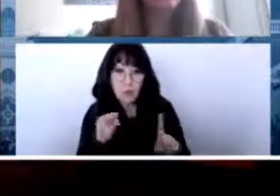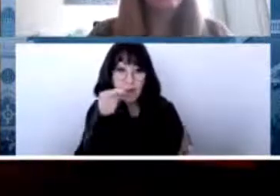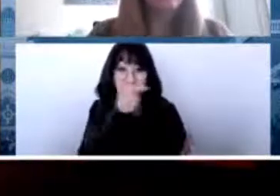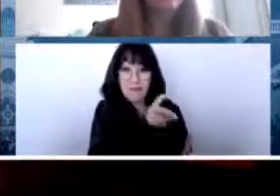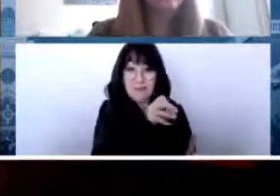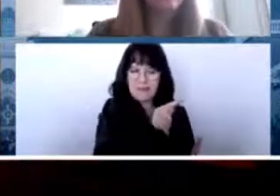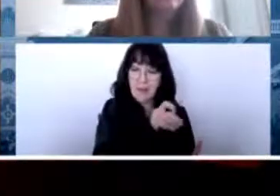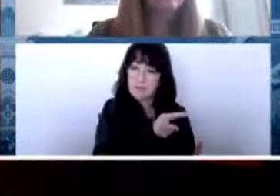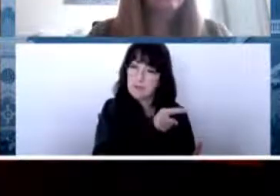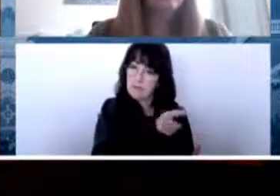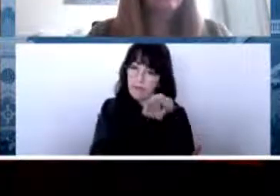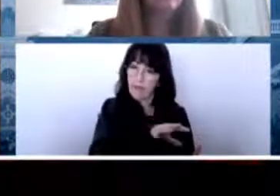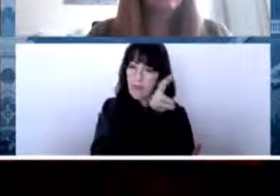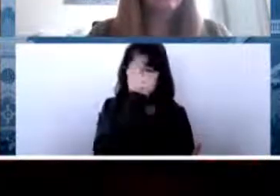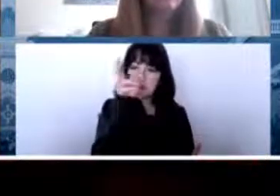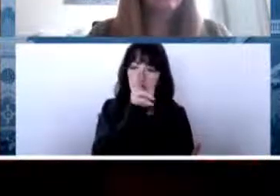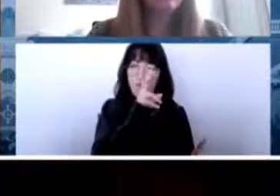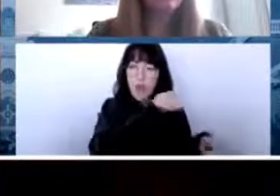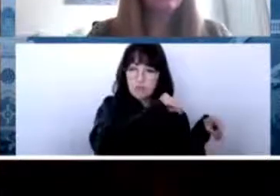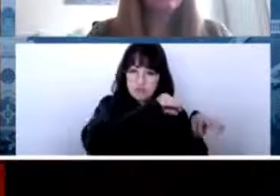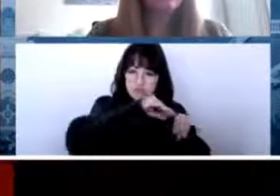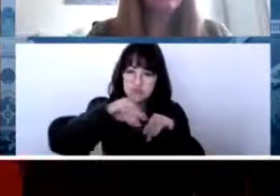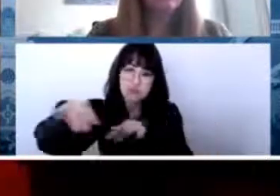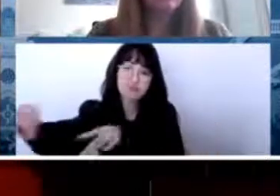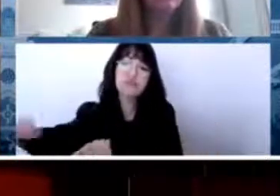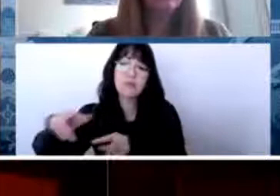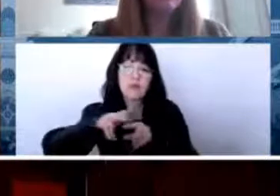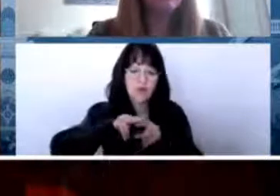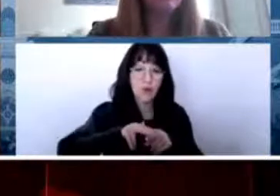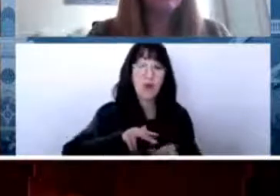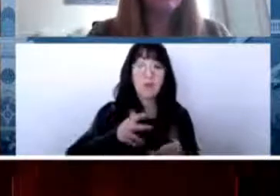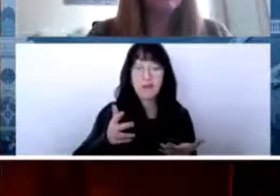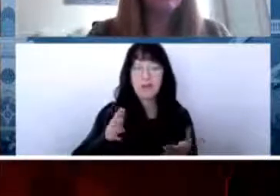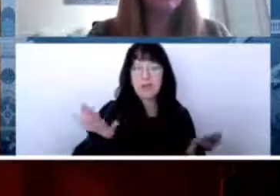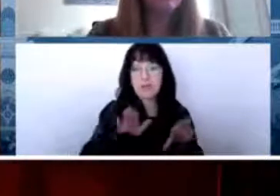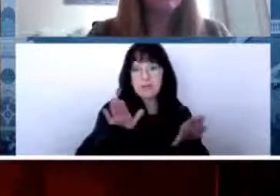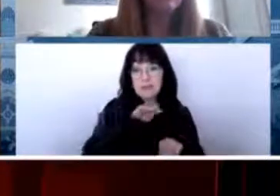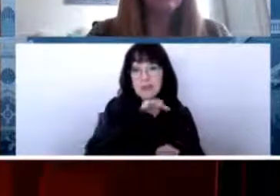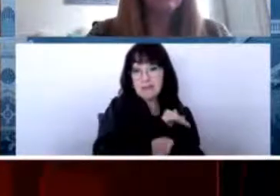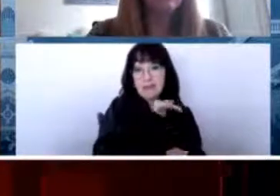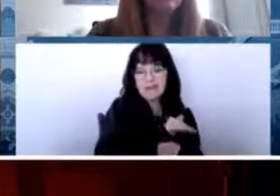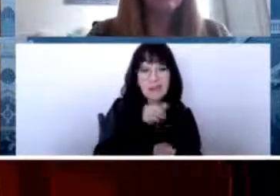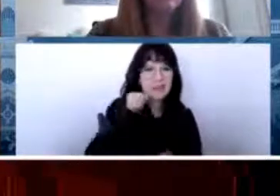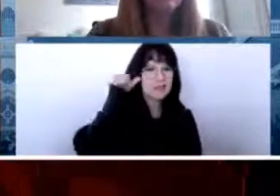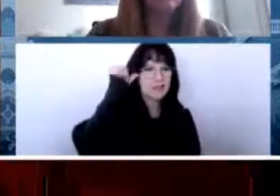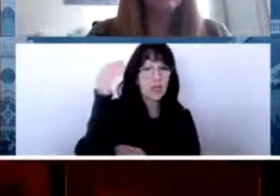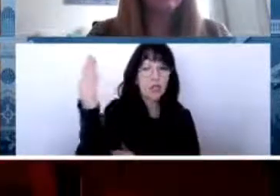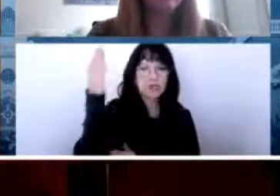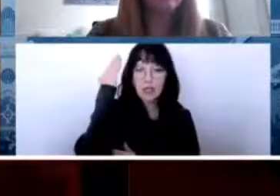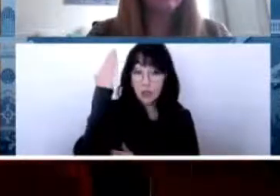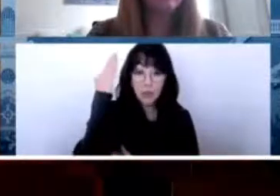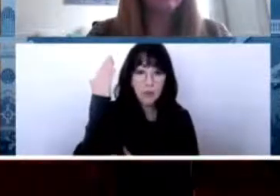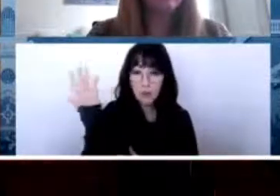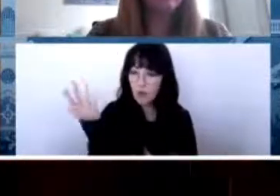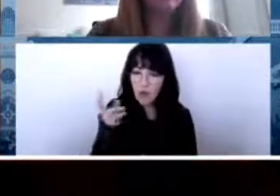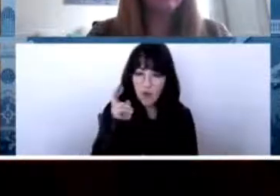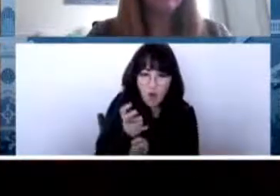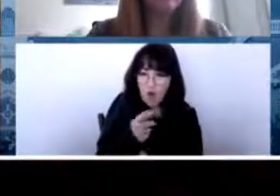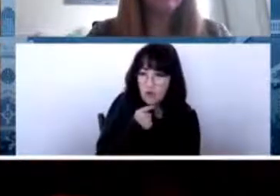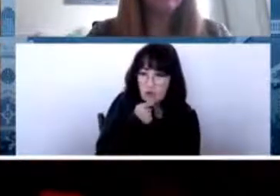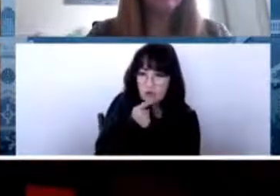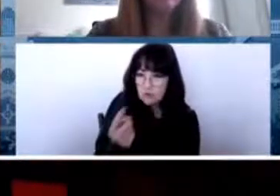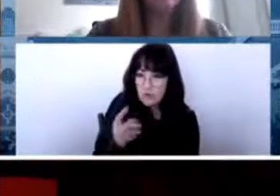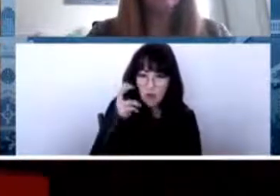fast-moving storm. As early as Sunday night to yesterday morning, where that snow line was going to be and how much it was going to